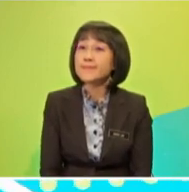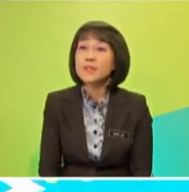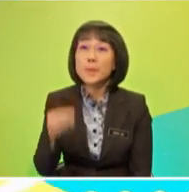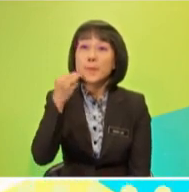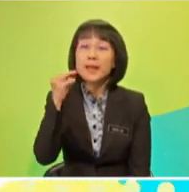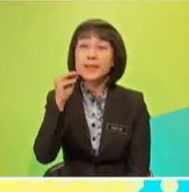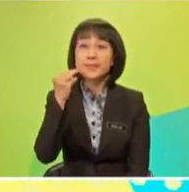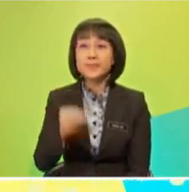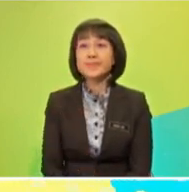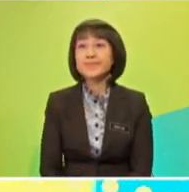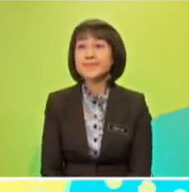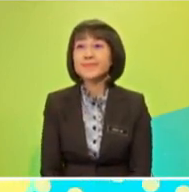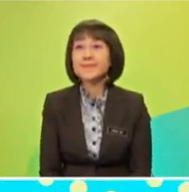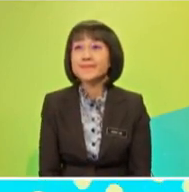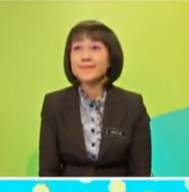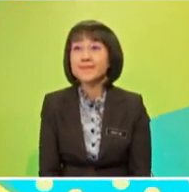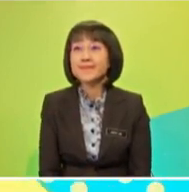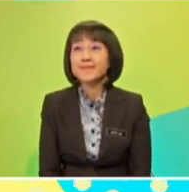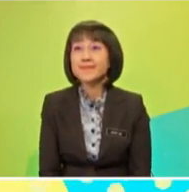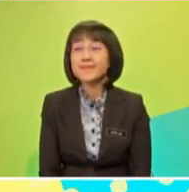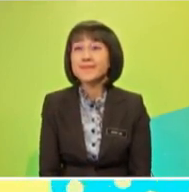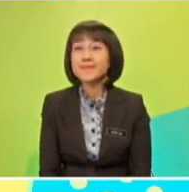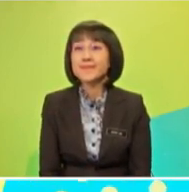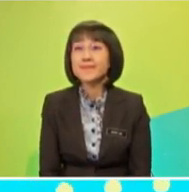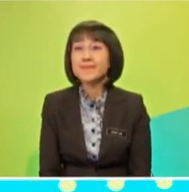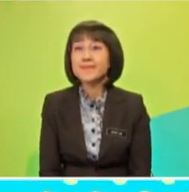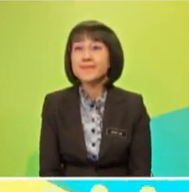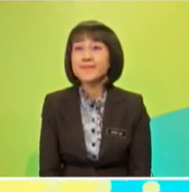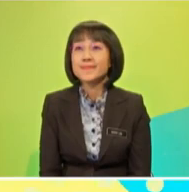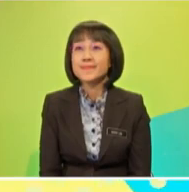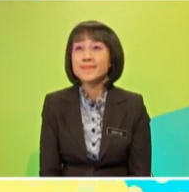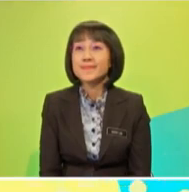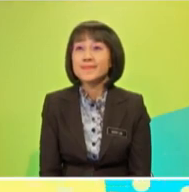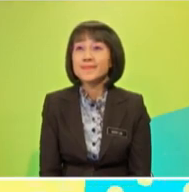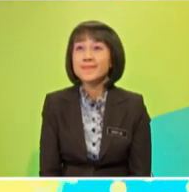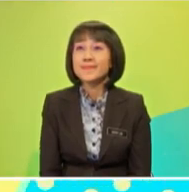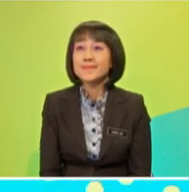Megan. Okay, shall we give Megan to answer the question?